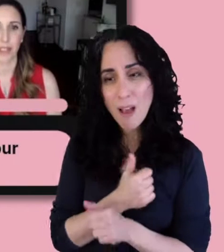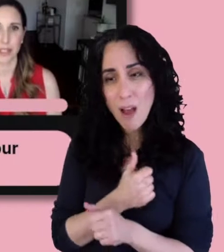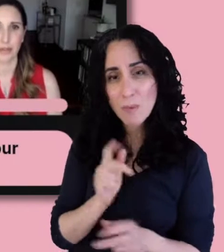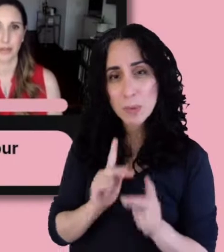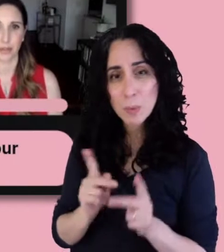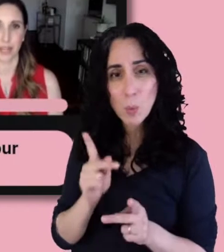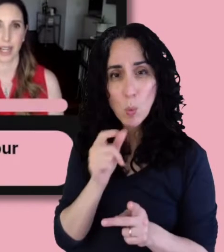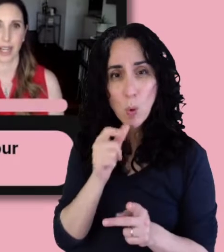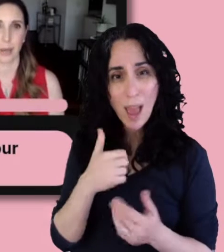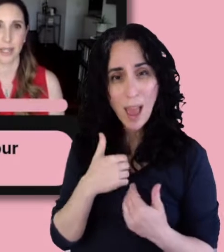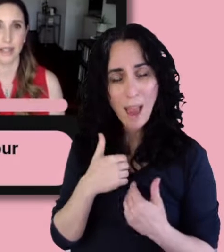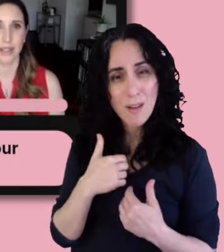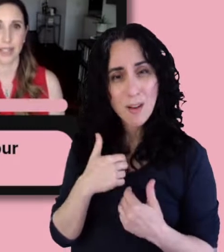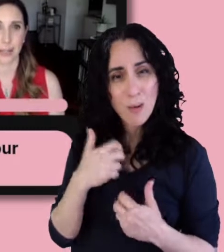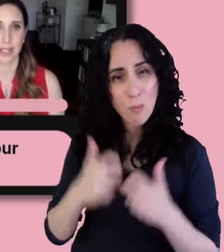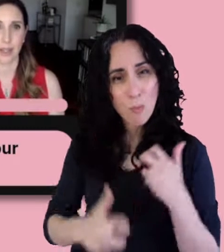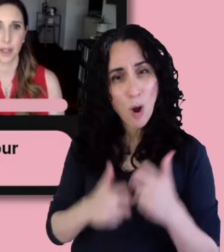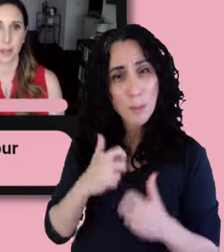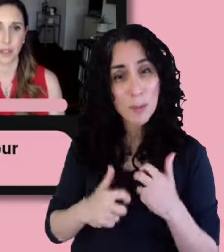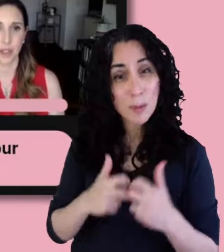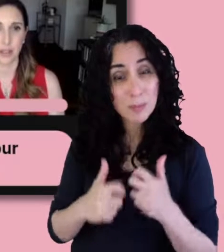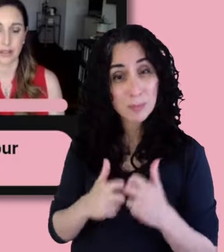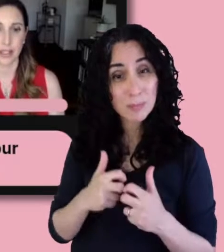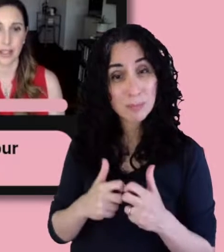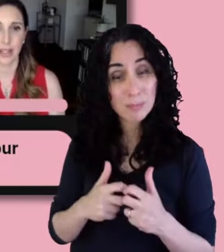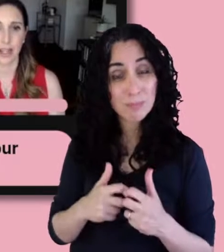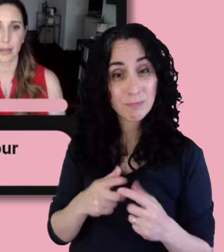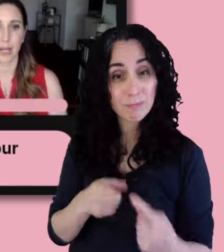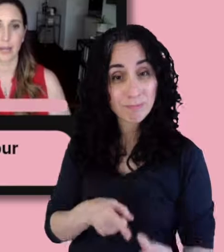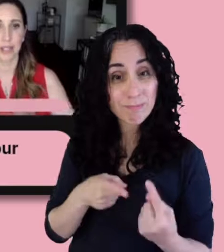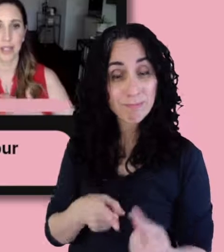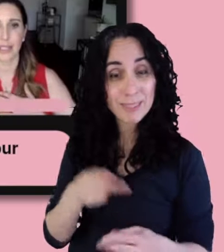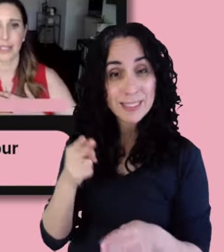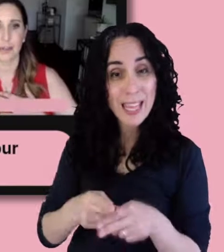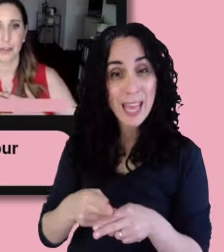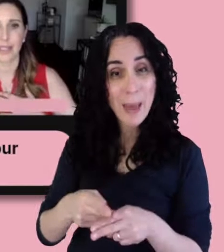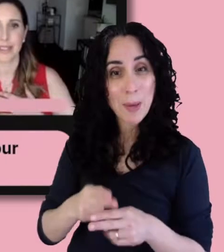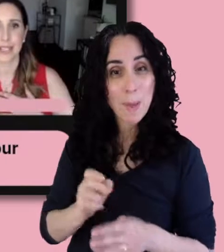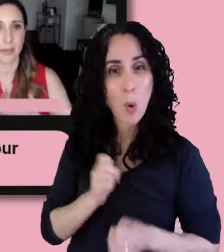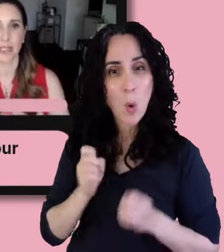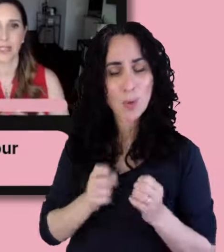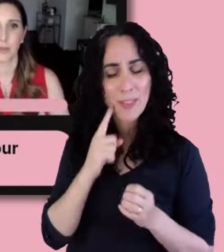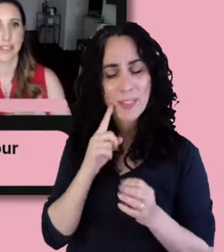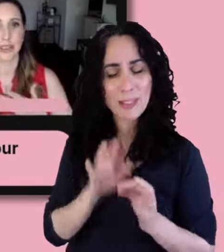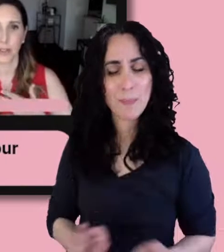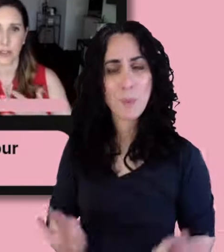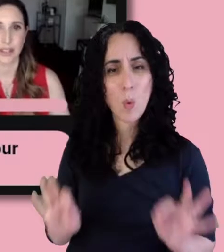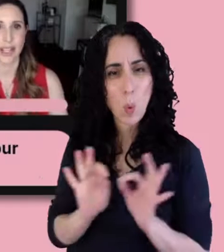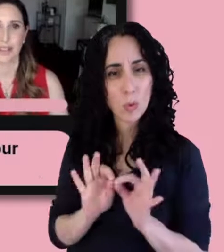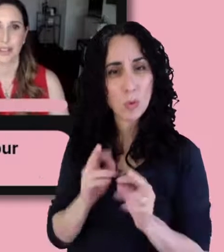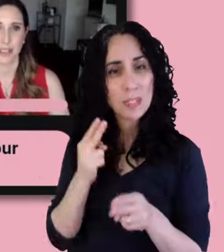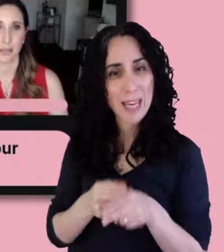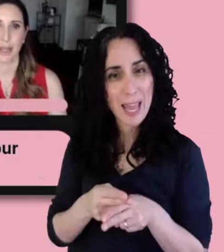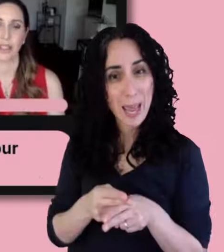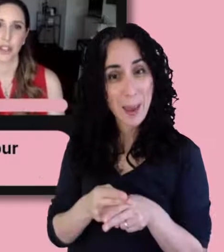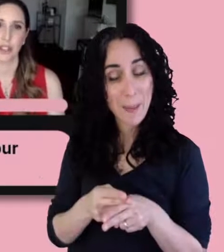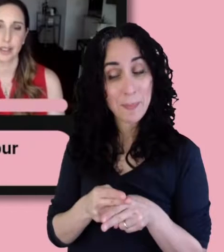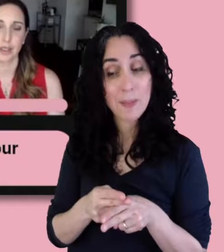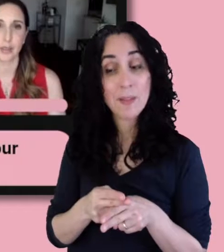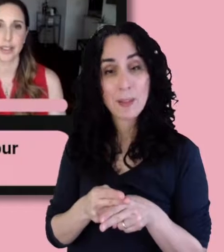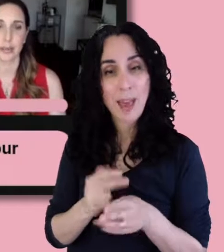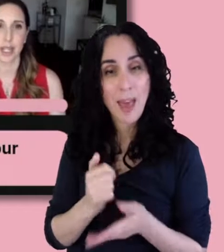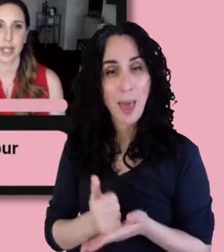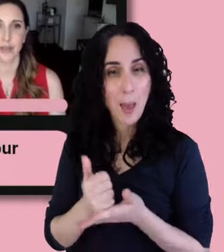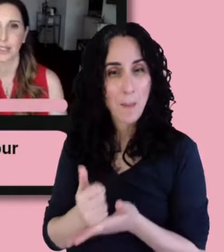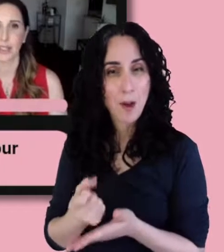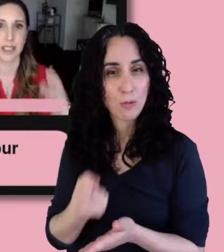a very difficult time naming their emotions. I'm really big, if we can name it, we can understand it and manage it,